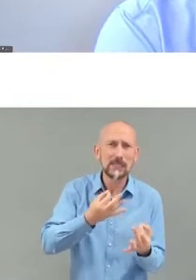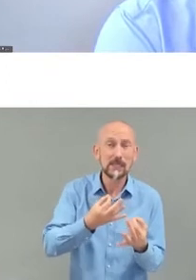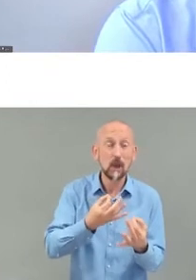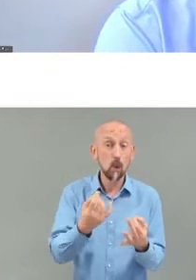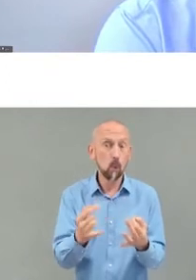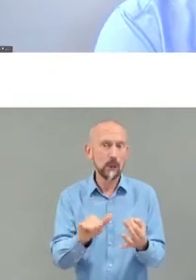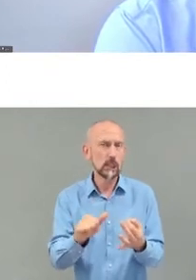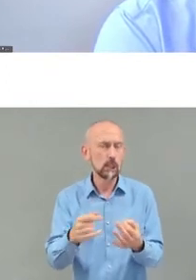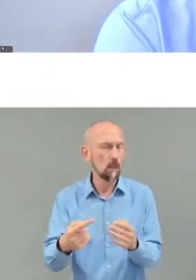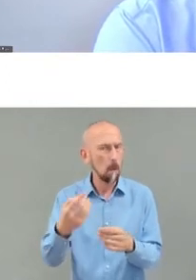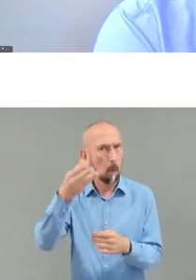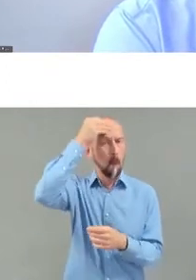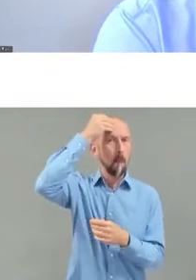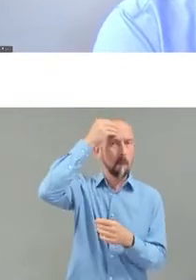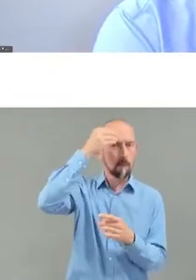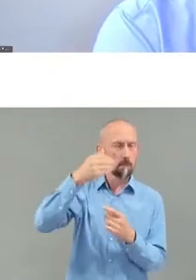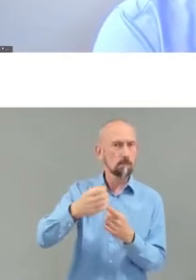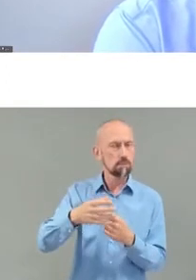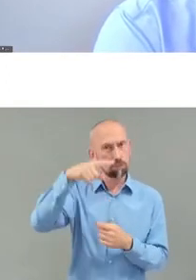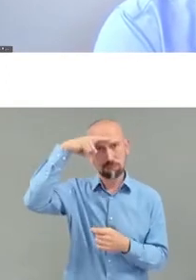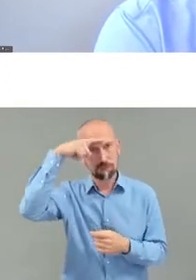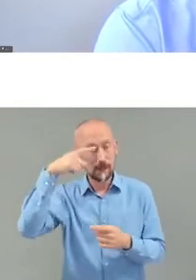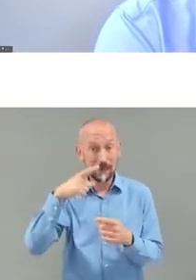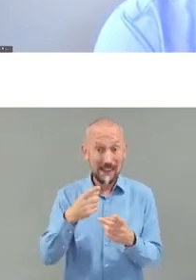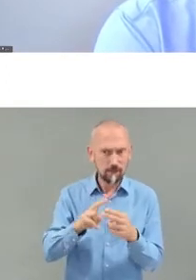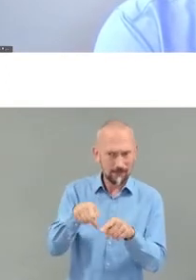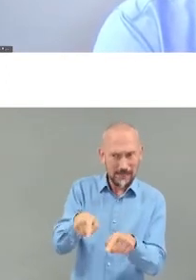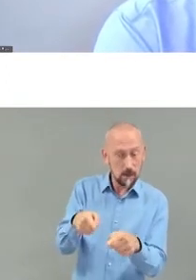honest to themselves. That's me, but that is